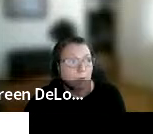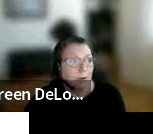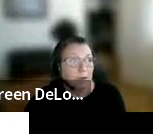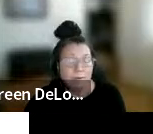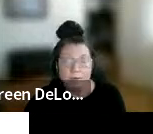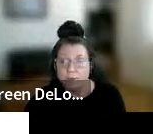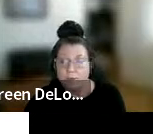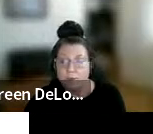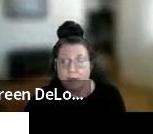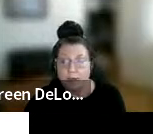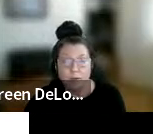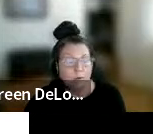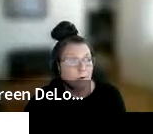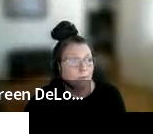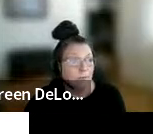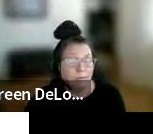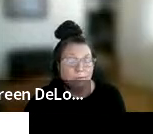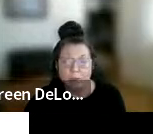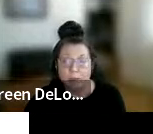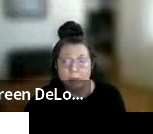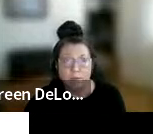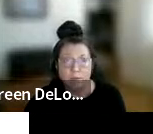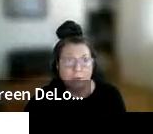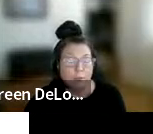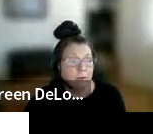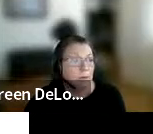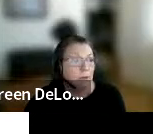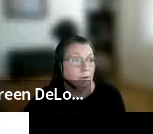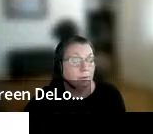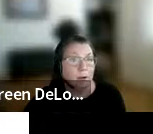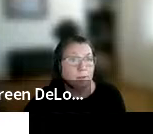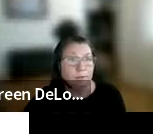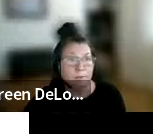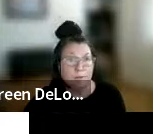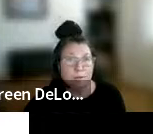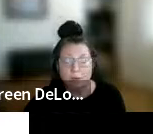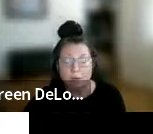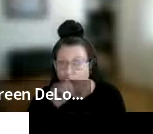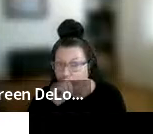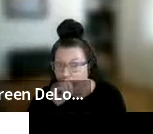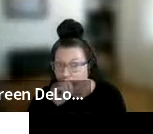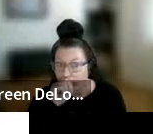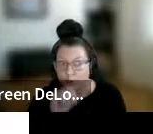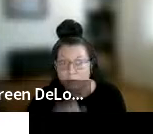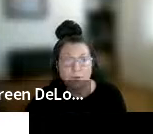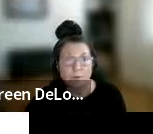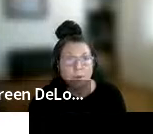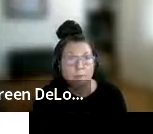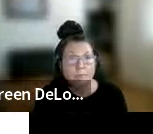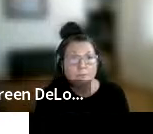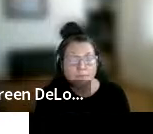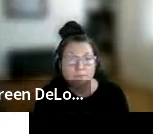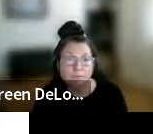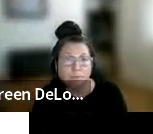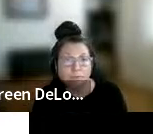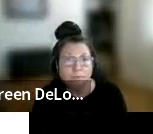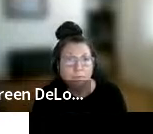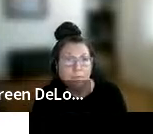life experiences, and or a family history of mental health problems. Excuse me.